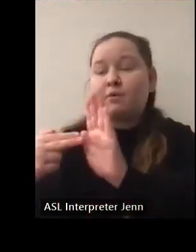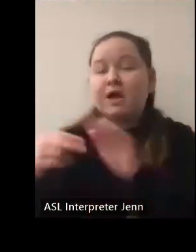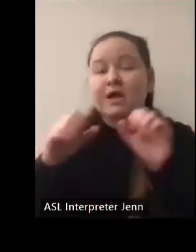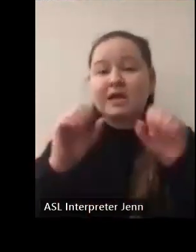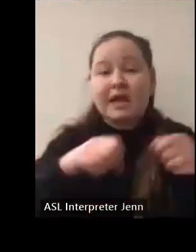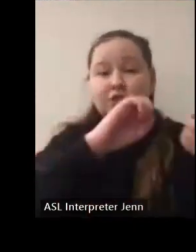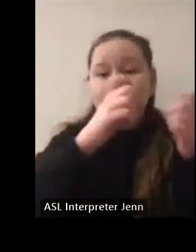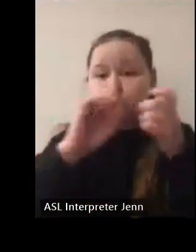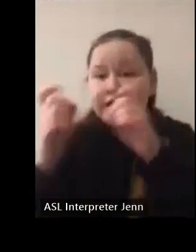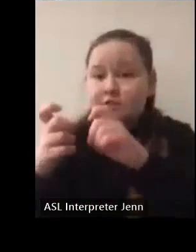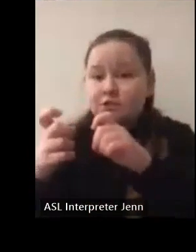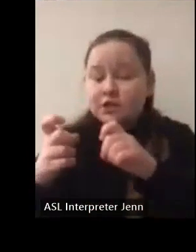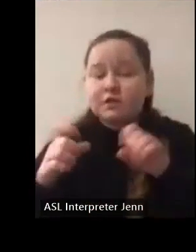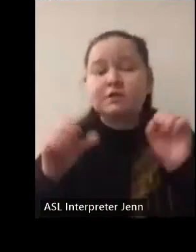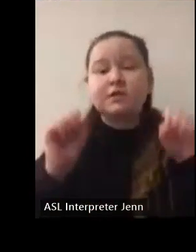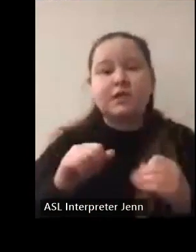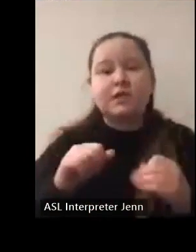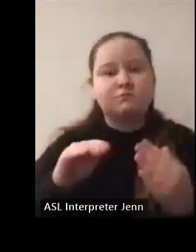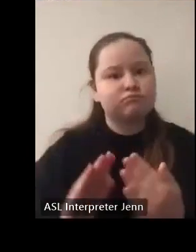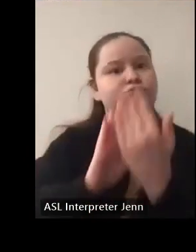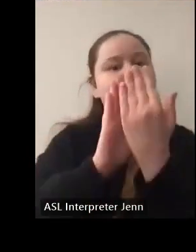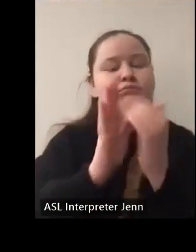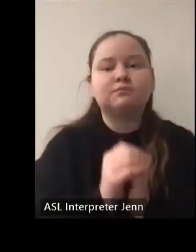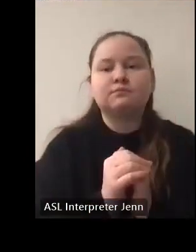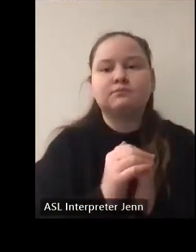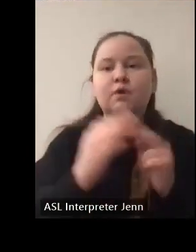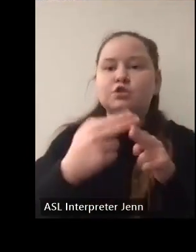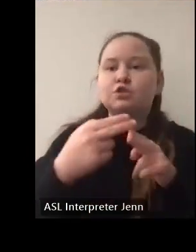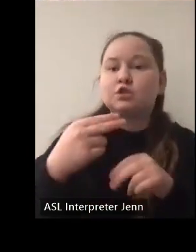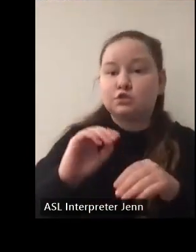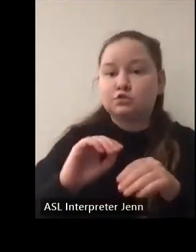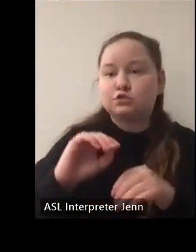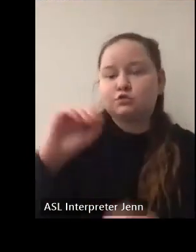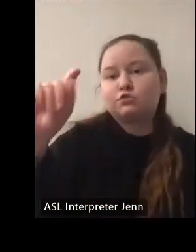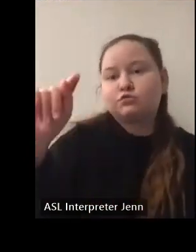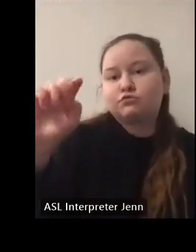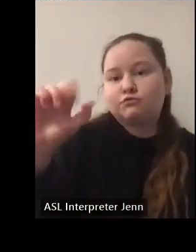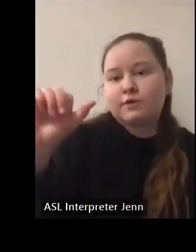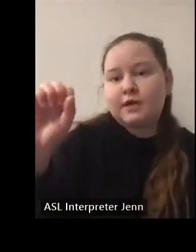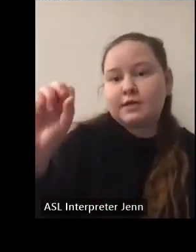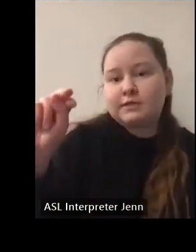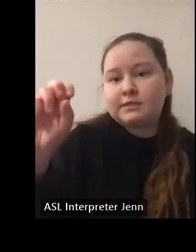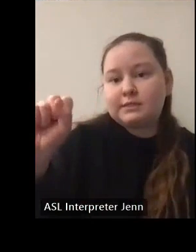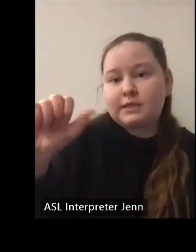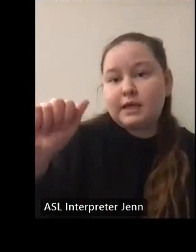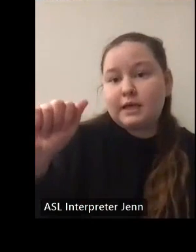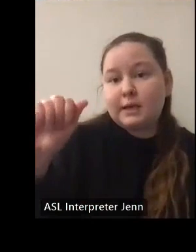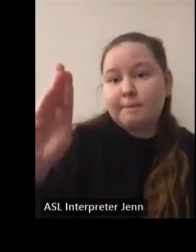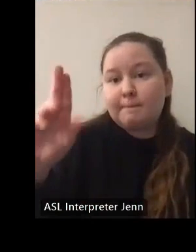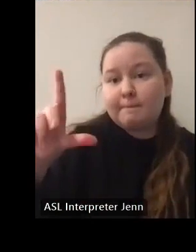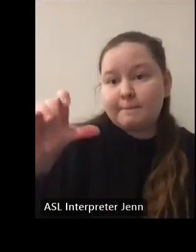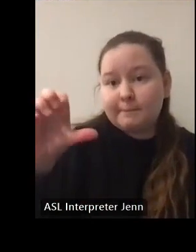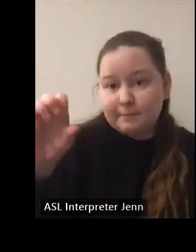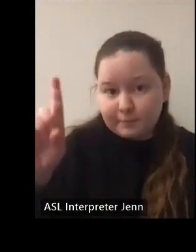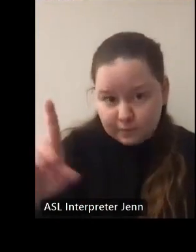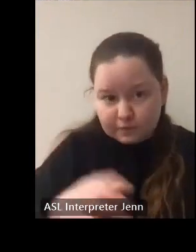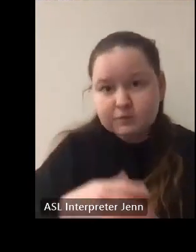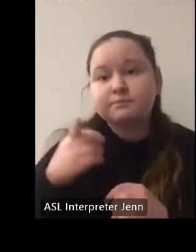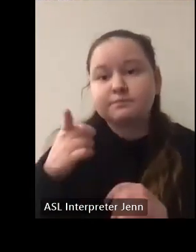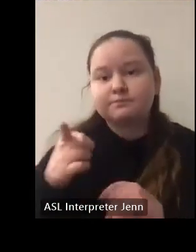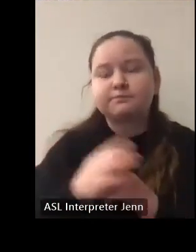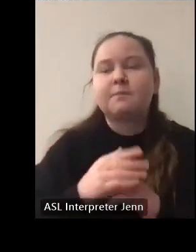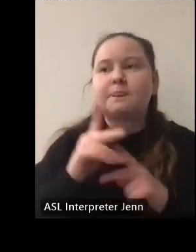example, the term transabled now appears in the lexicon of mental illness. Those named as